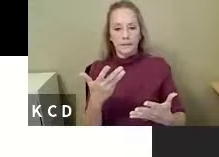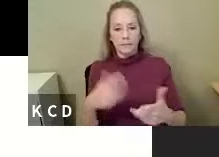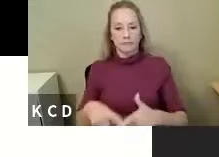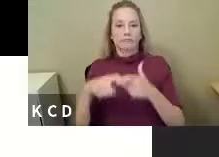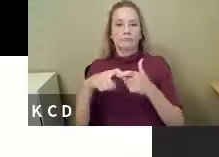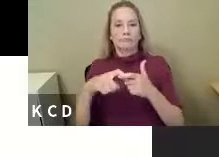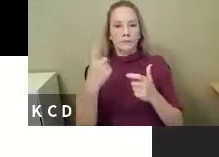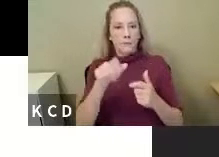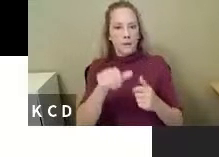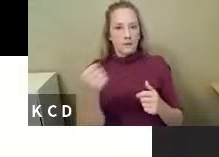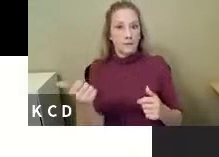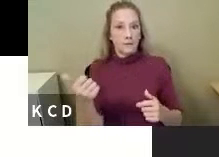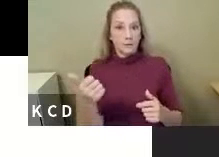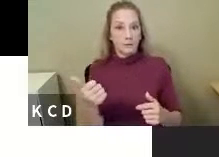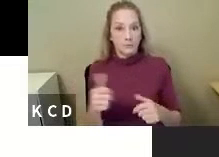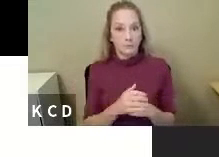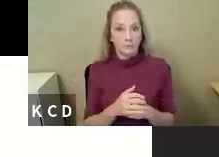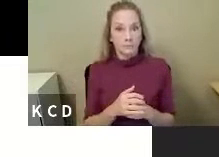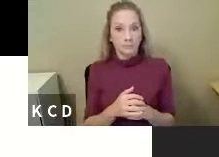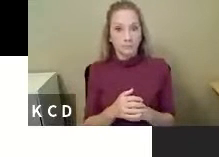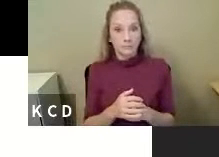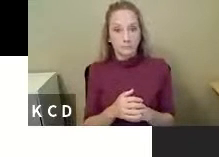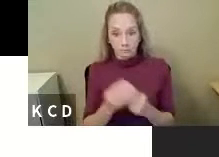Thoughts from others?